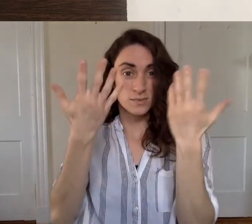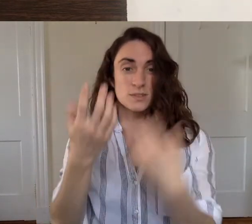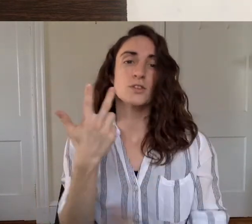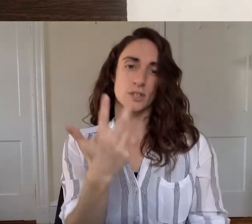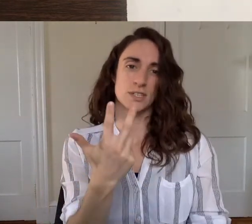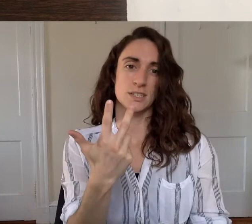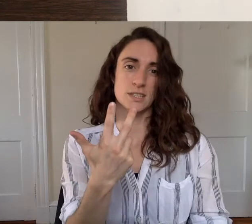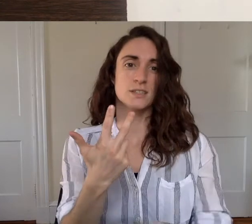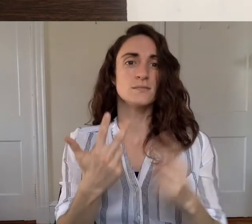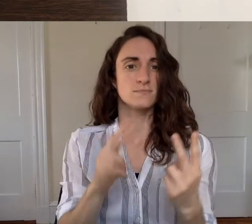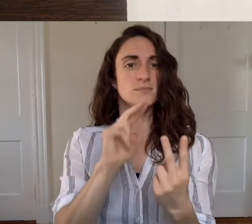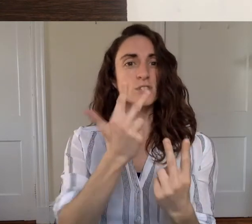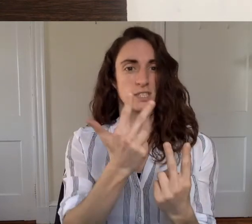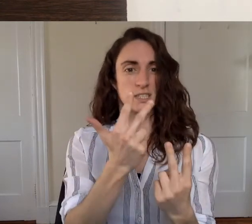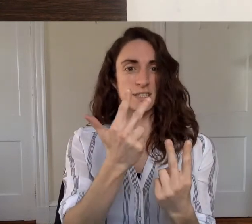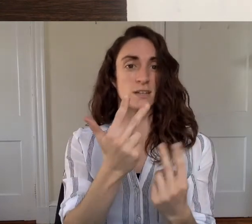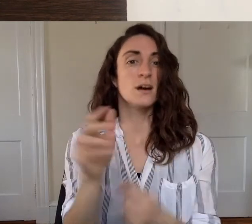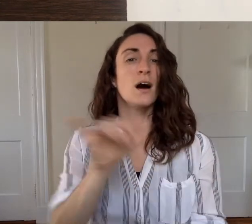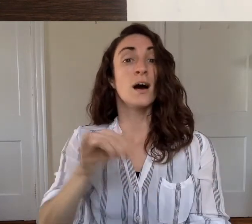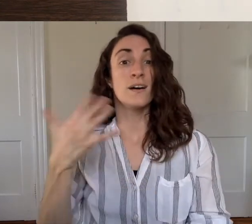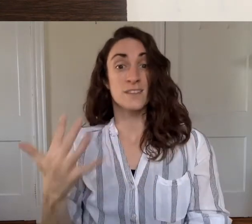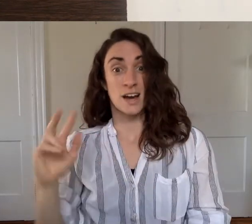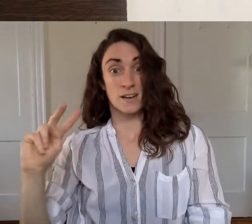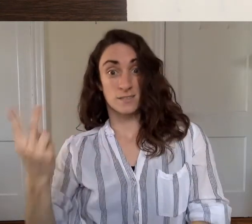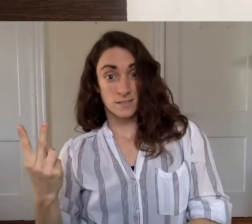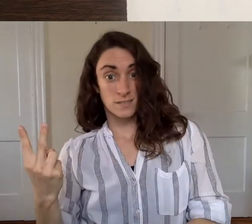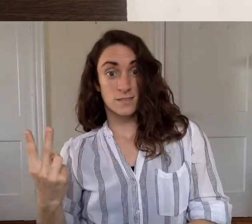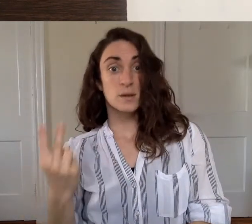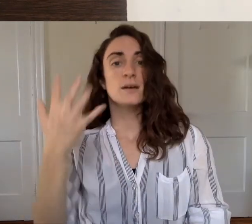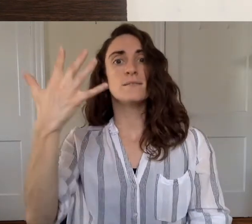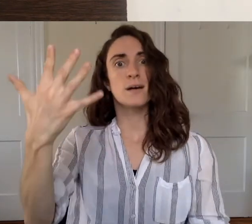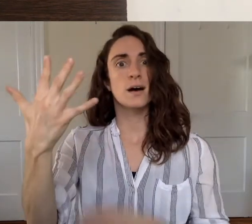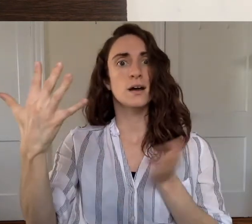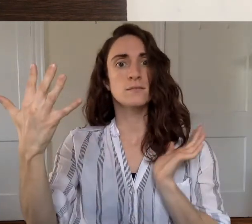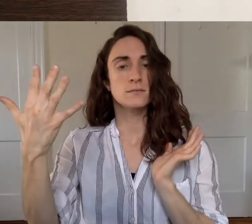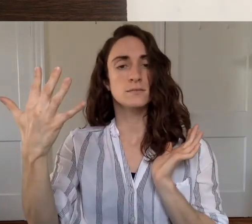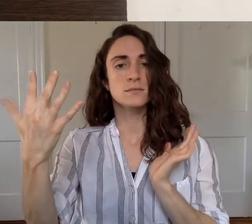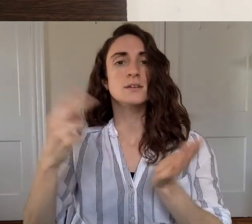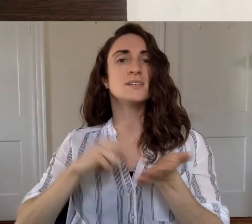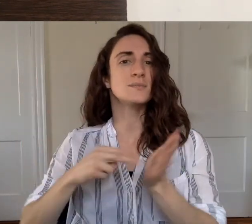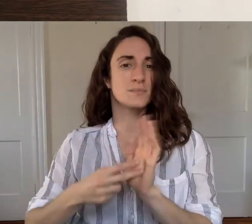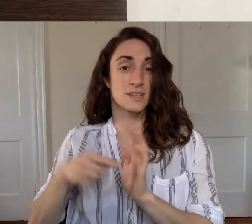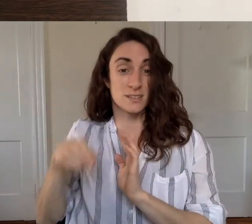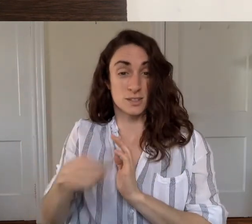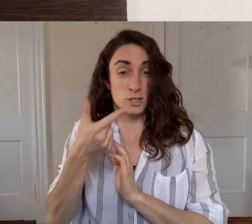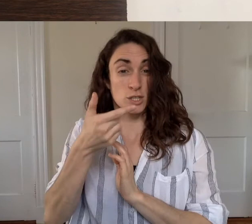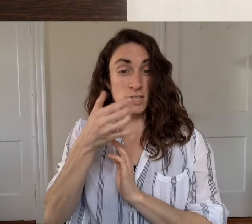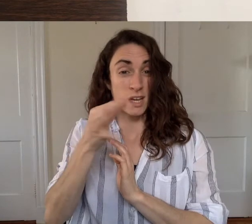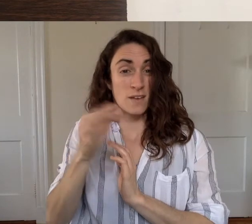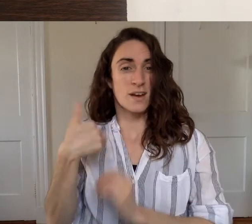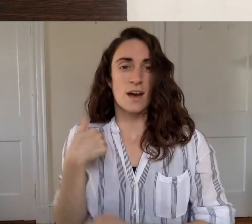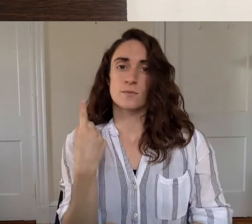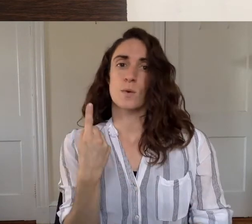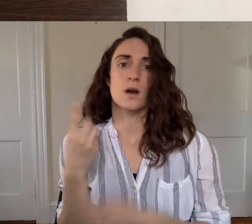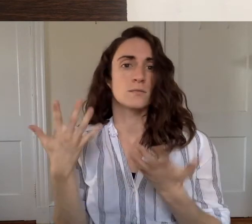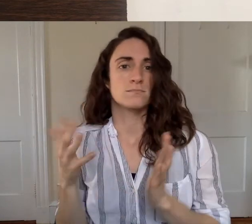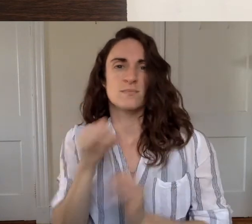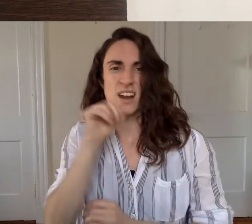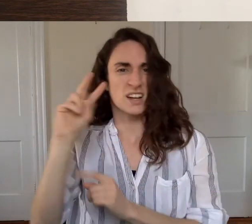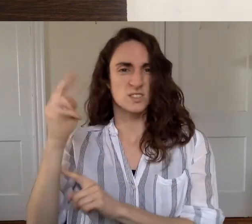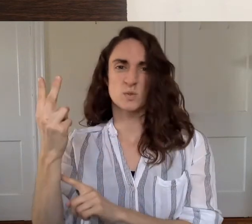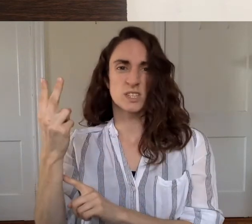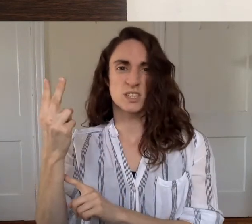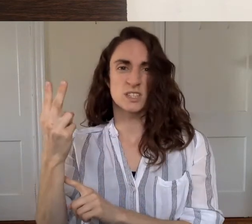3rd, that means we know they only share 3 of those 2s, and so 3 is the exponent we'll use. Similarly, we have 5 squared